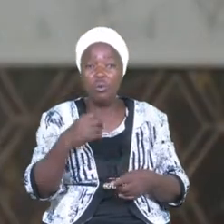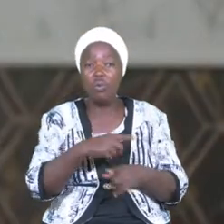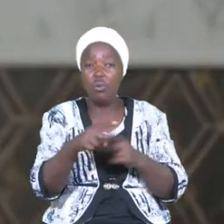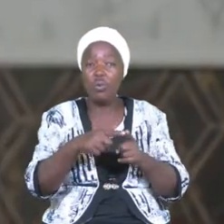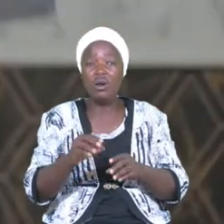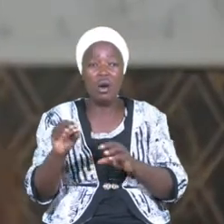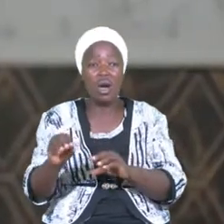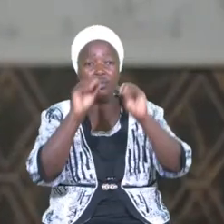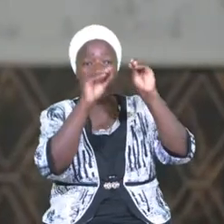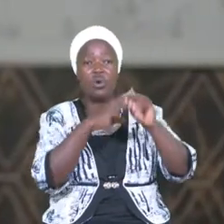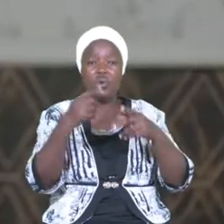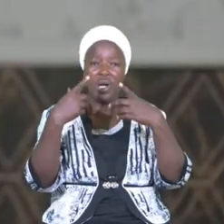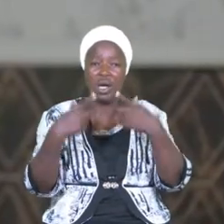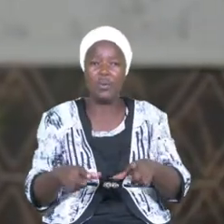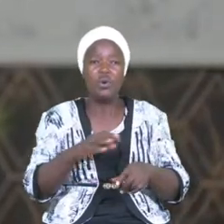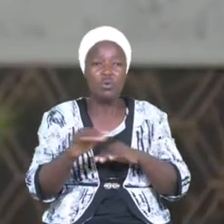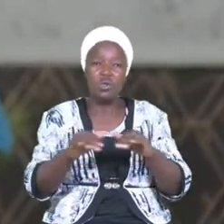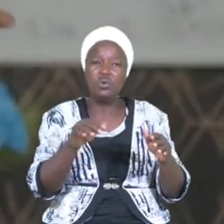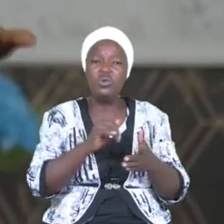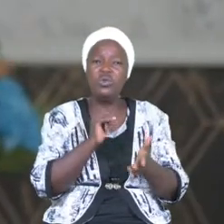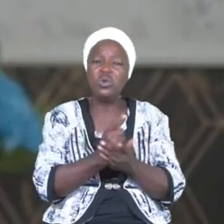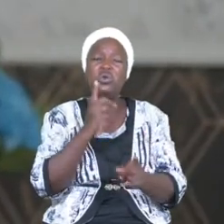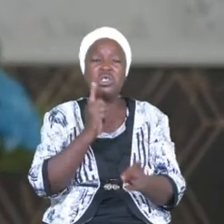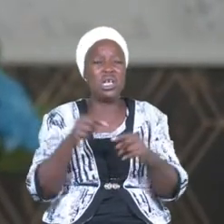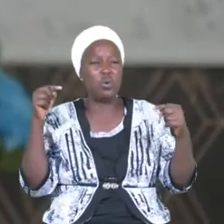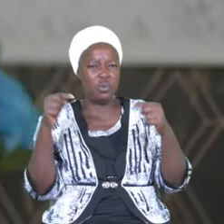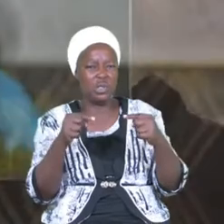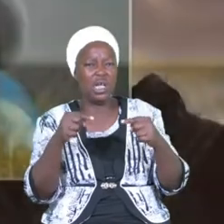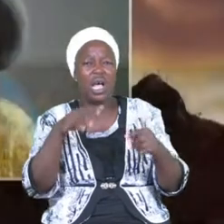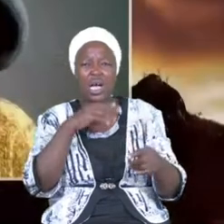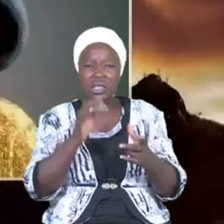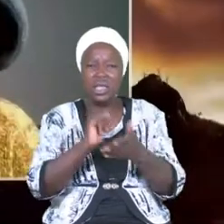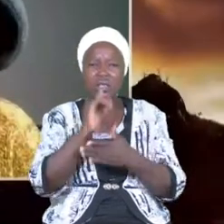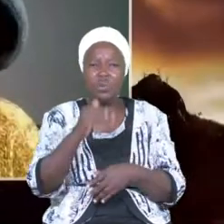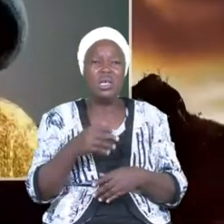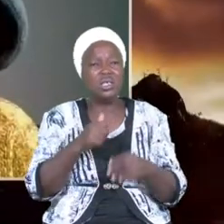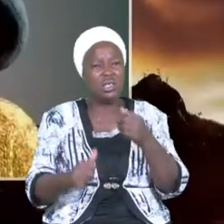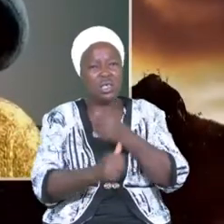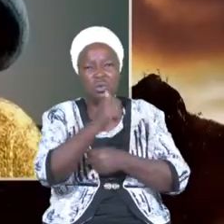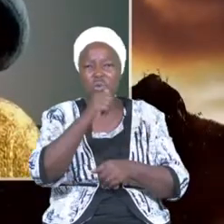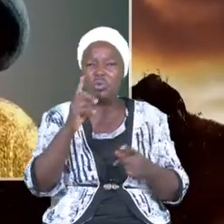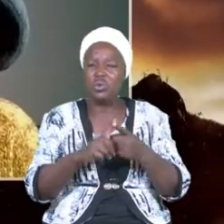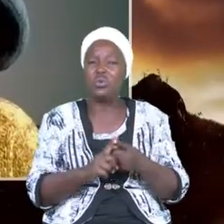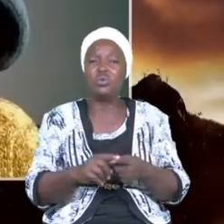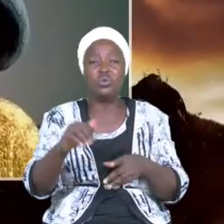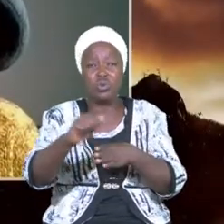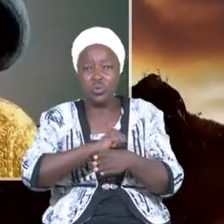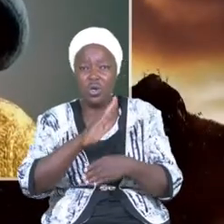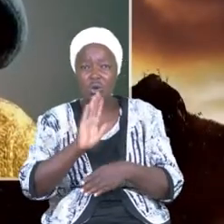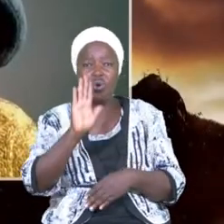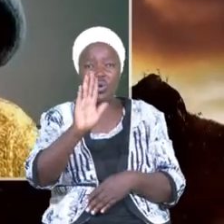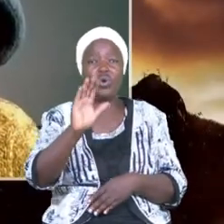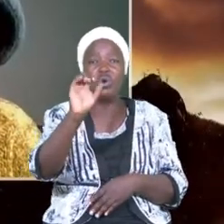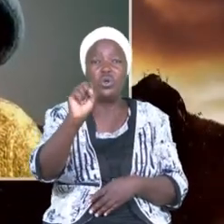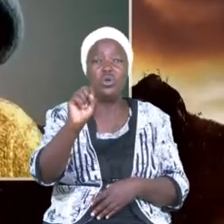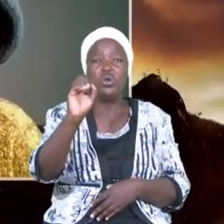do exactly the opposite. That's why it's dangerous to train your subconscious mind